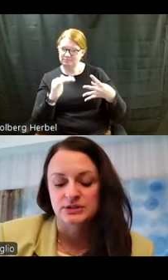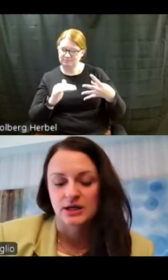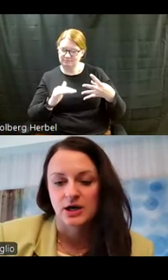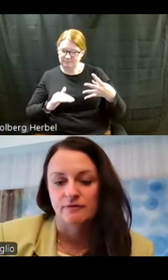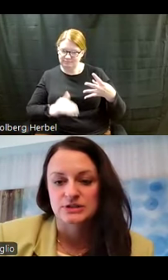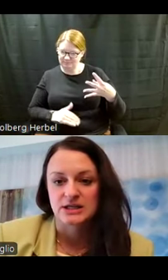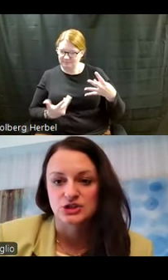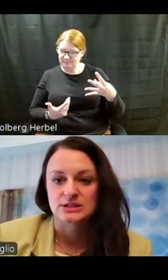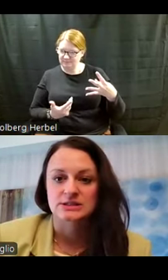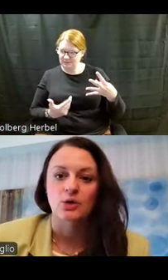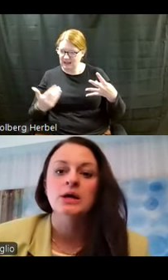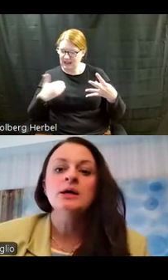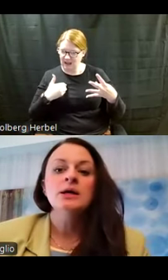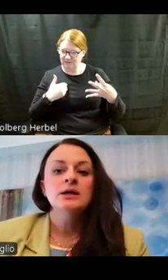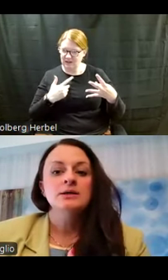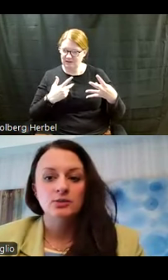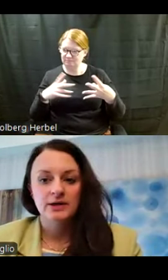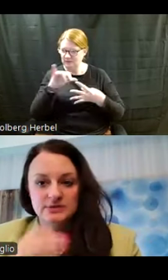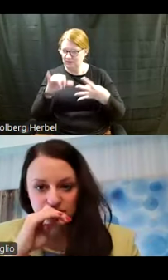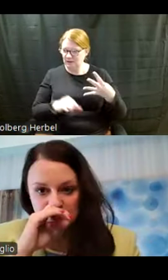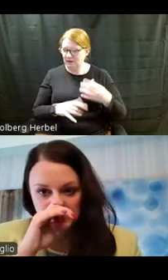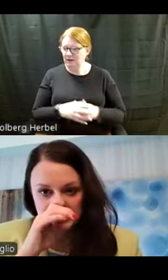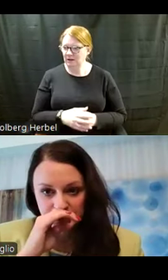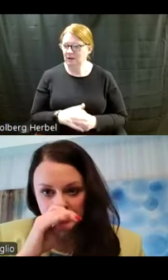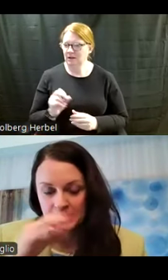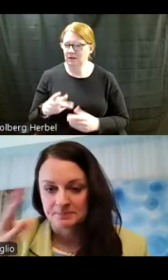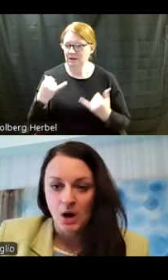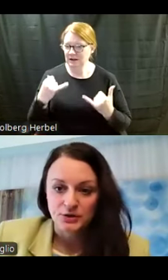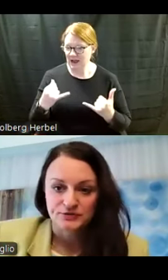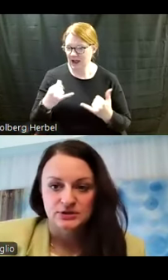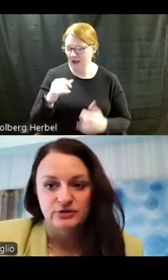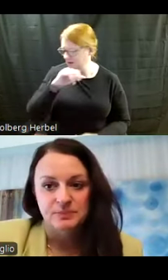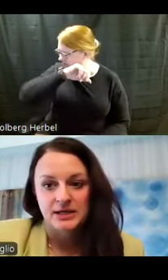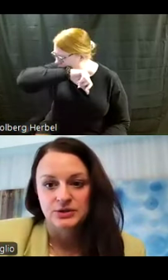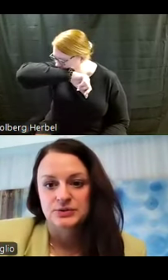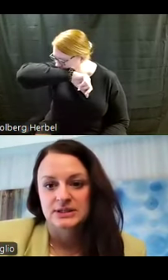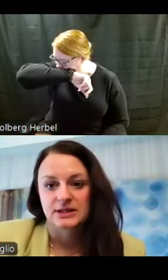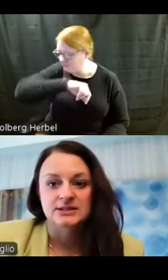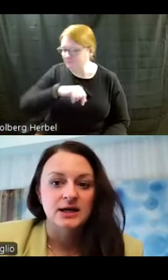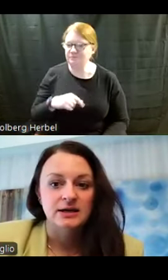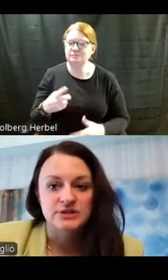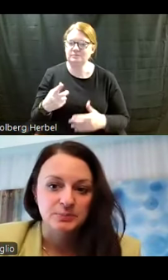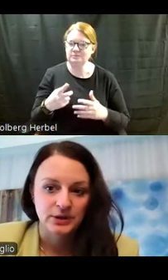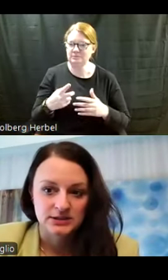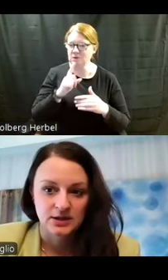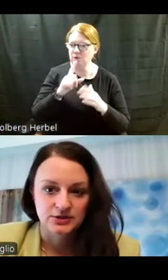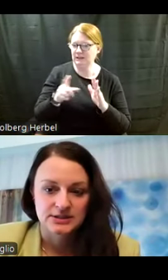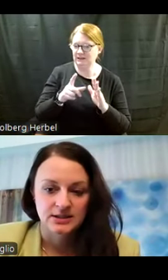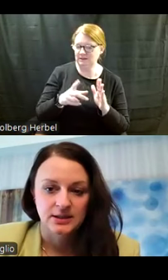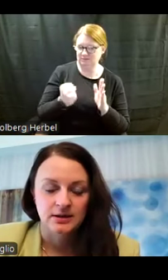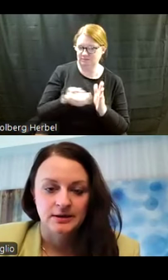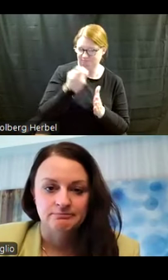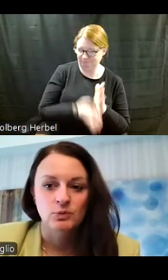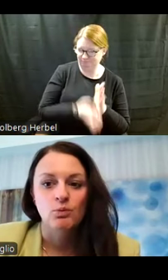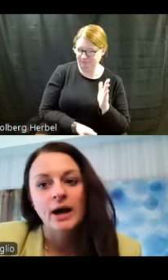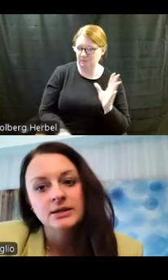difficult conversations. So now that we have some frameworks or models for delivering bad news, I'd like to dive deeper into